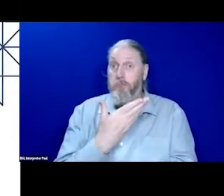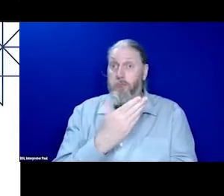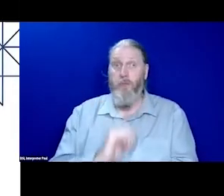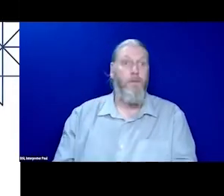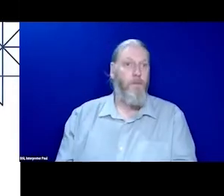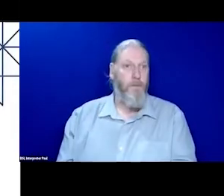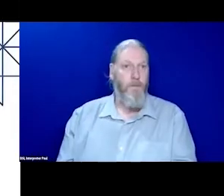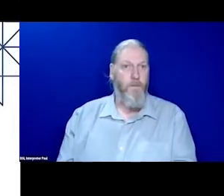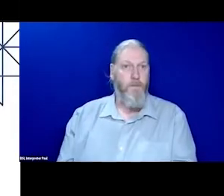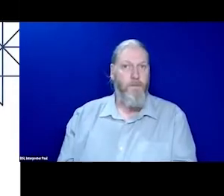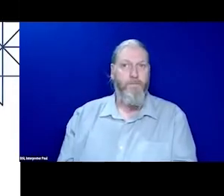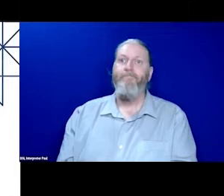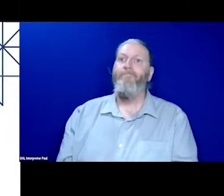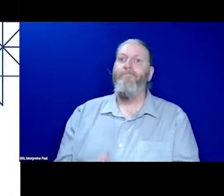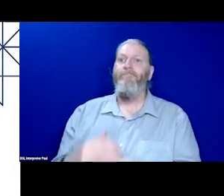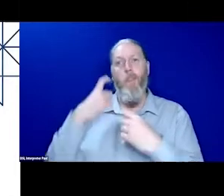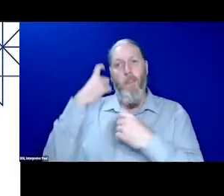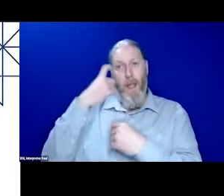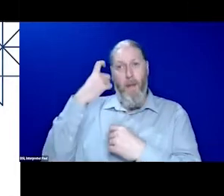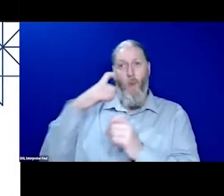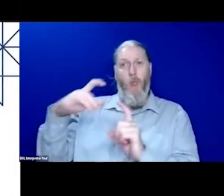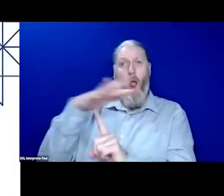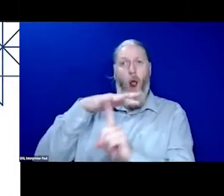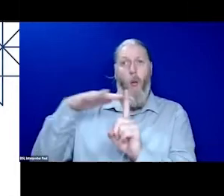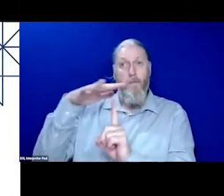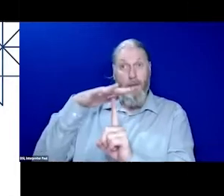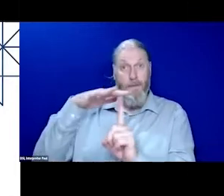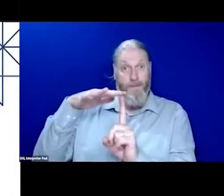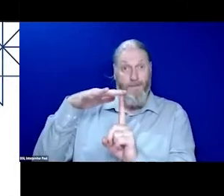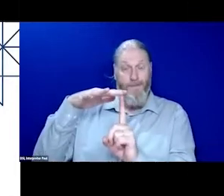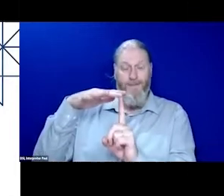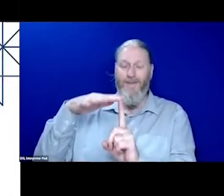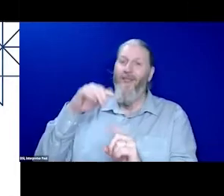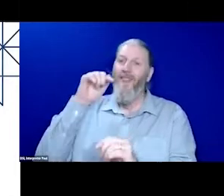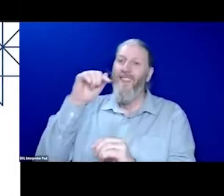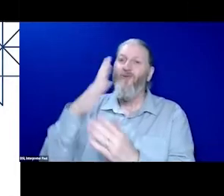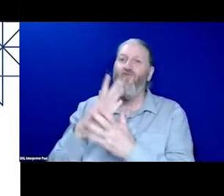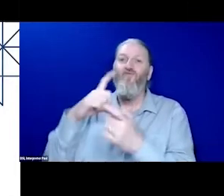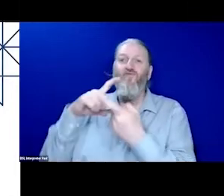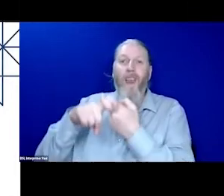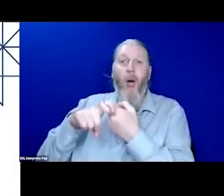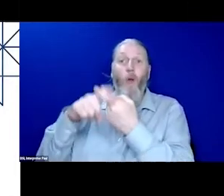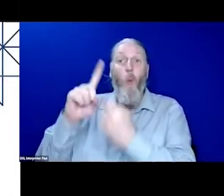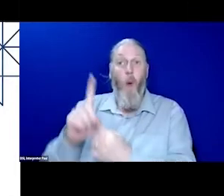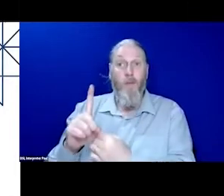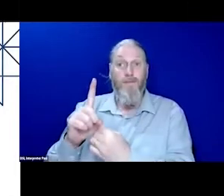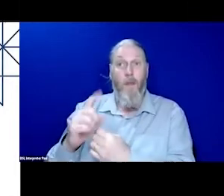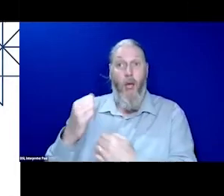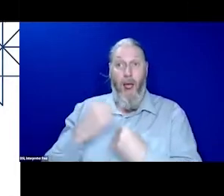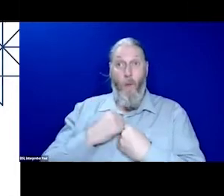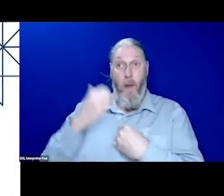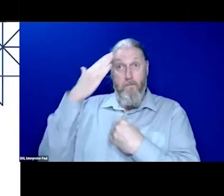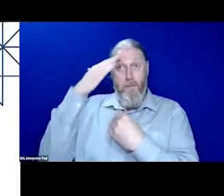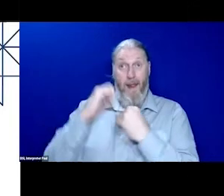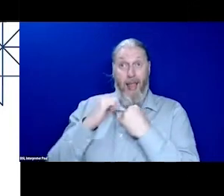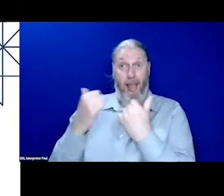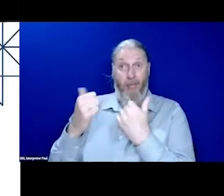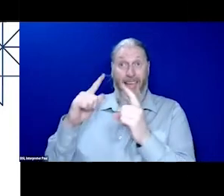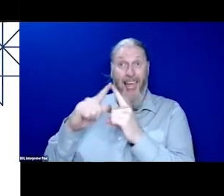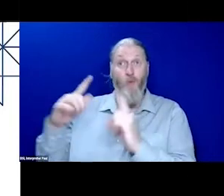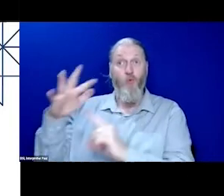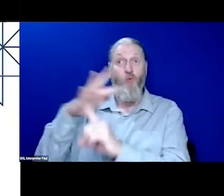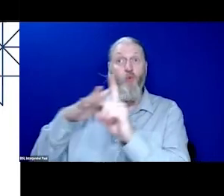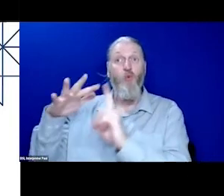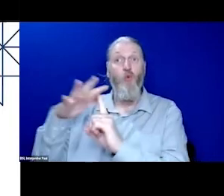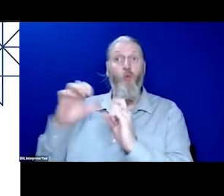From a climate perspective, this fundamentally relies on mental health and social well-being. To build this